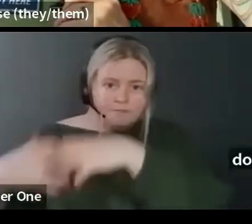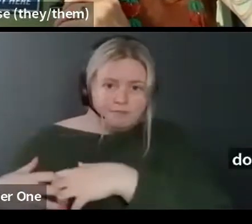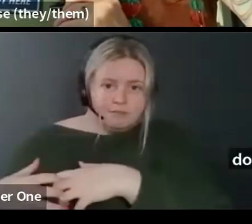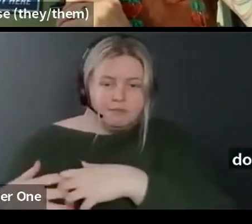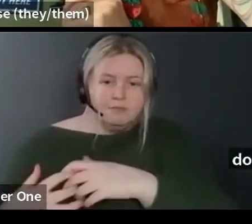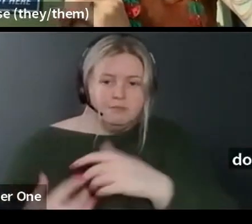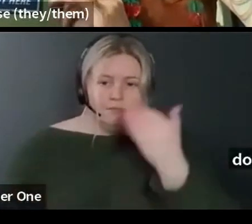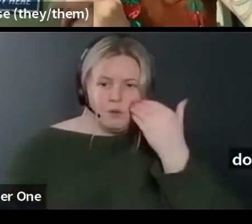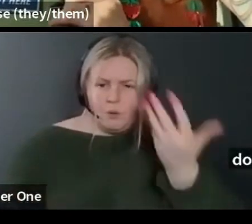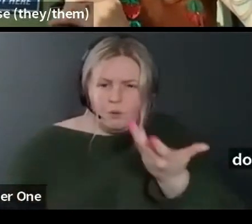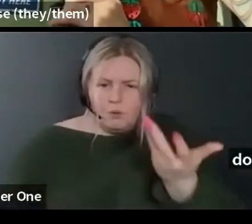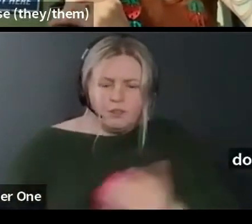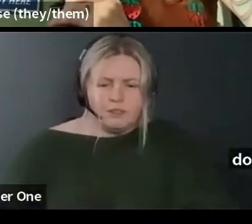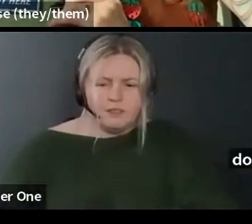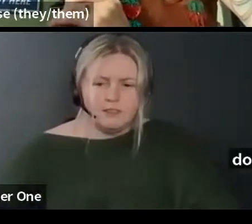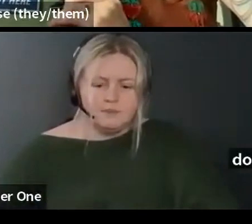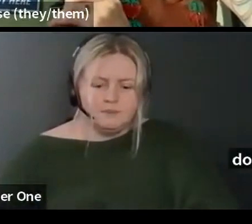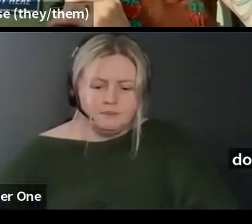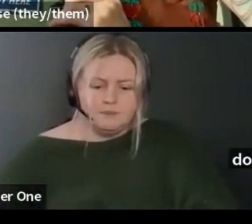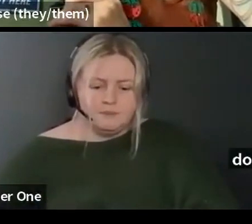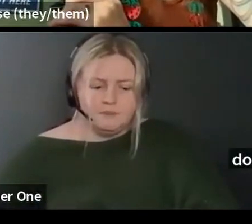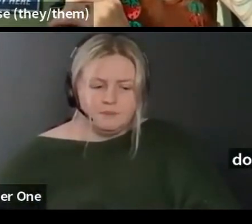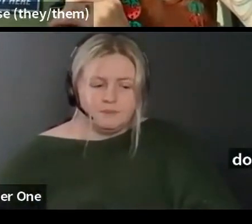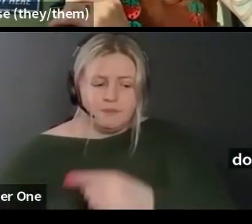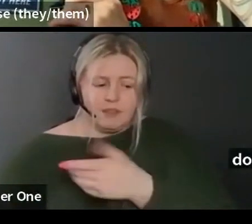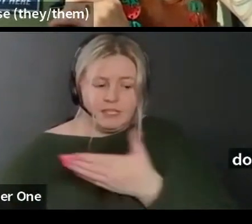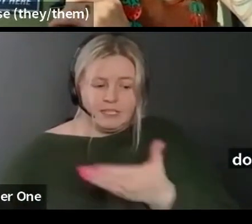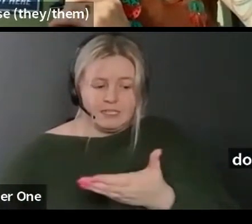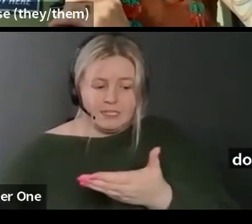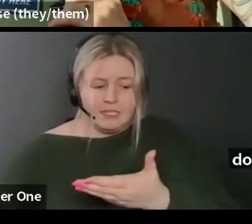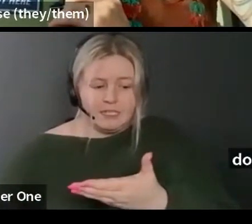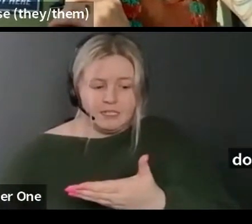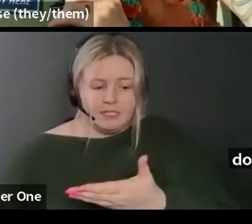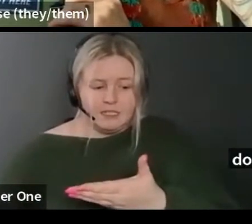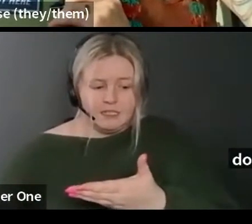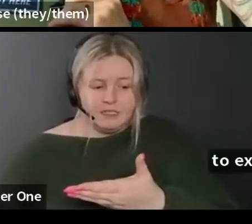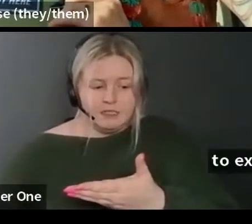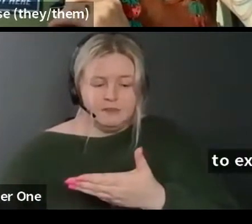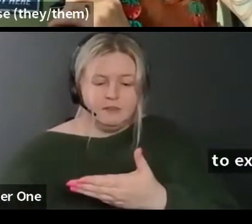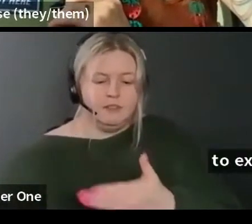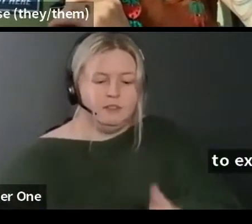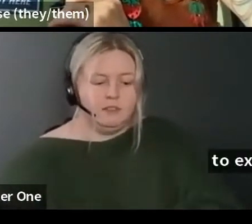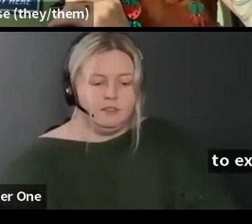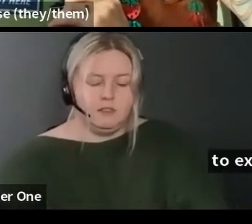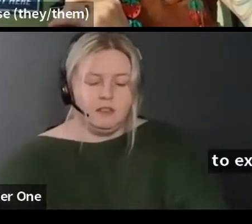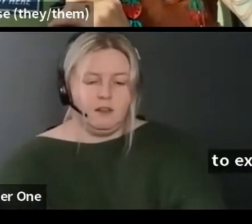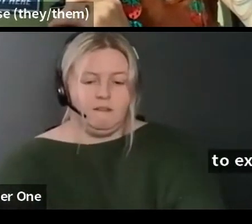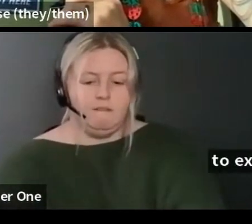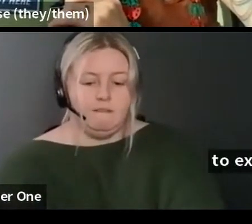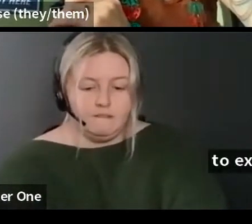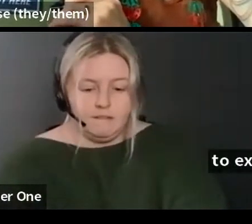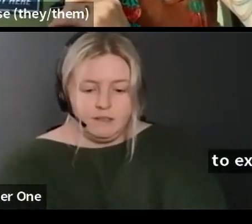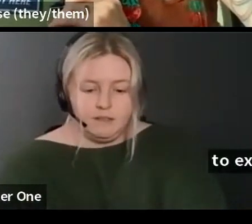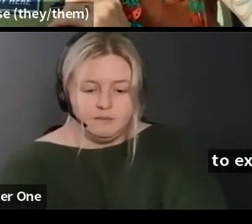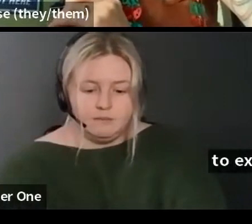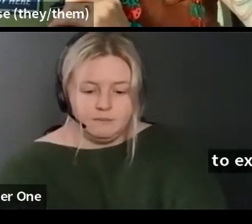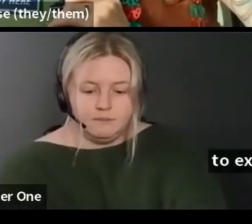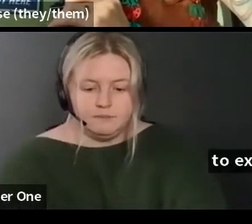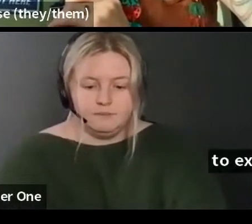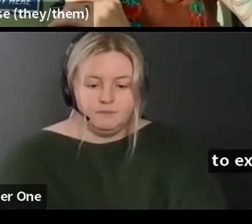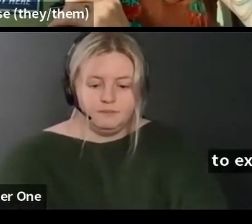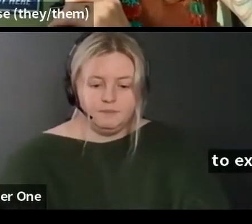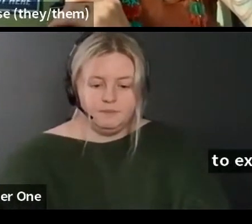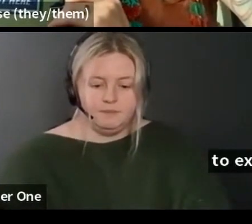know? Like these things didn't exist forever. So like why are you like so attached to like how like these people that you don't even have